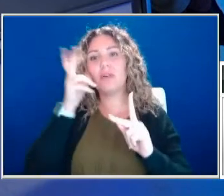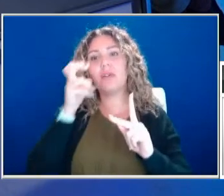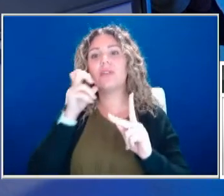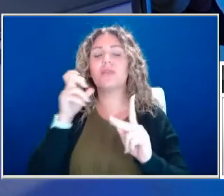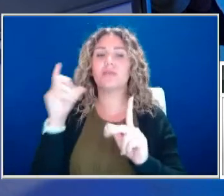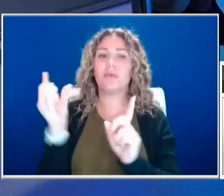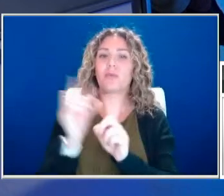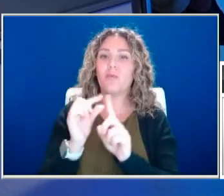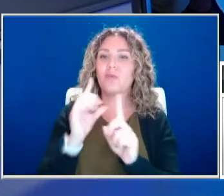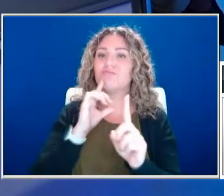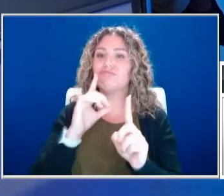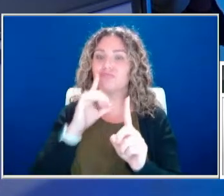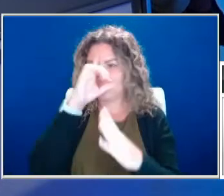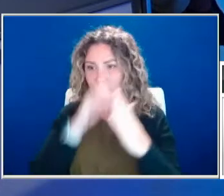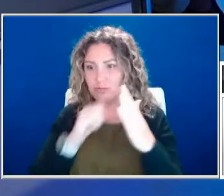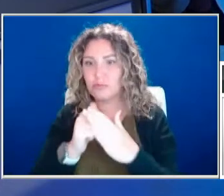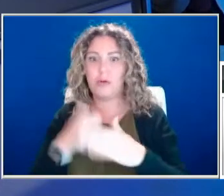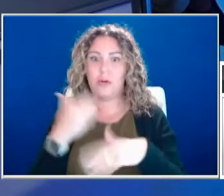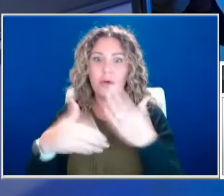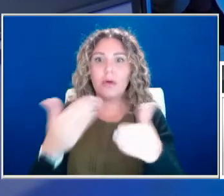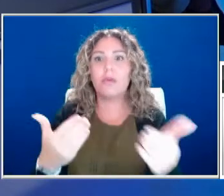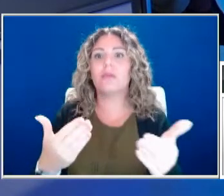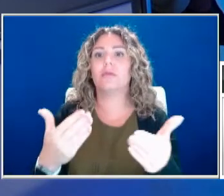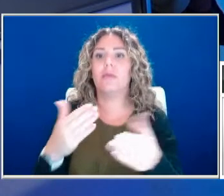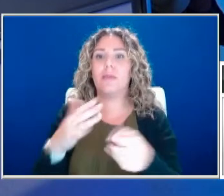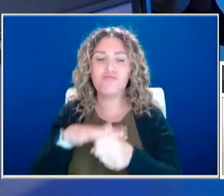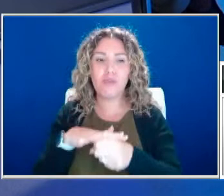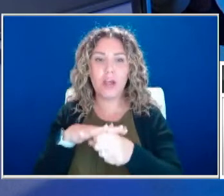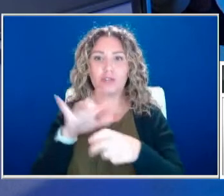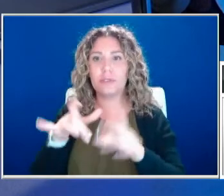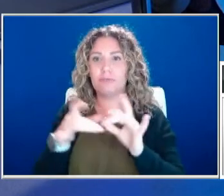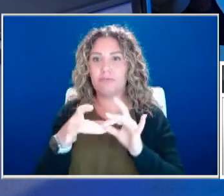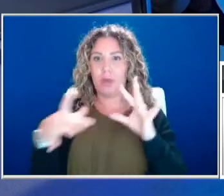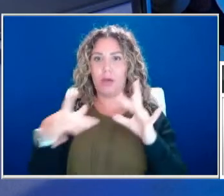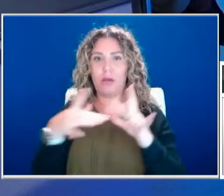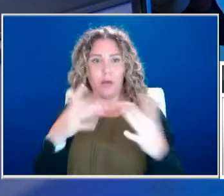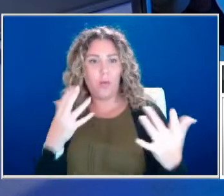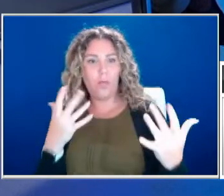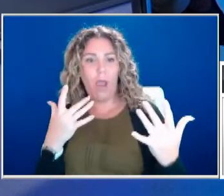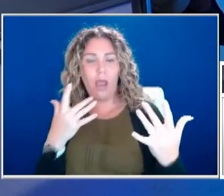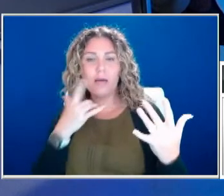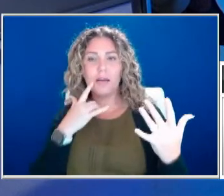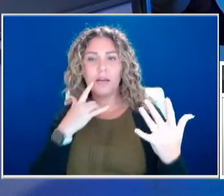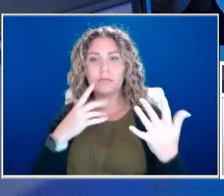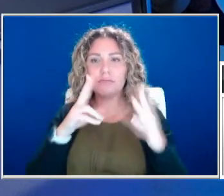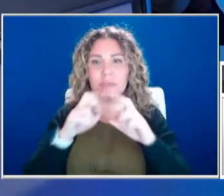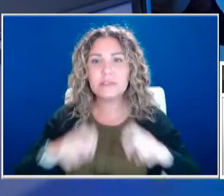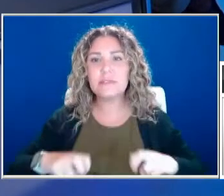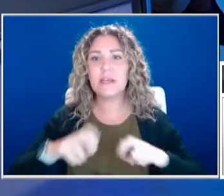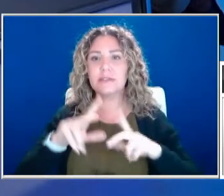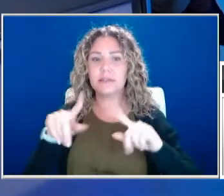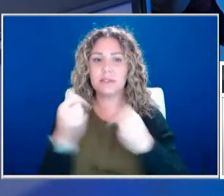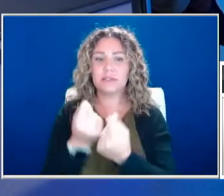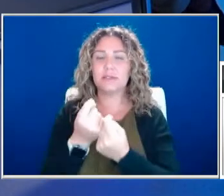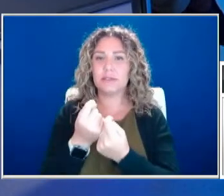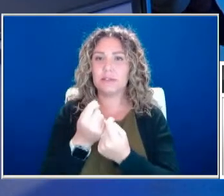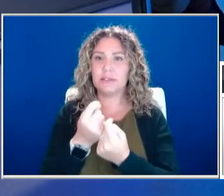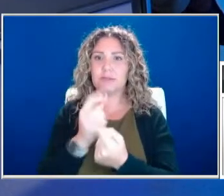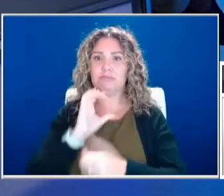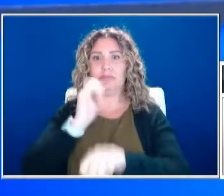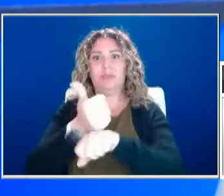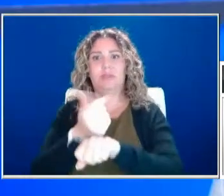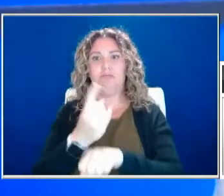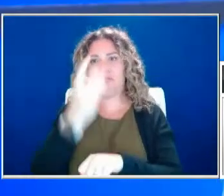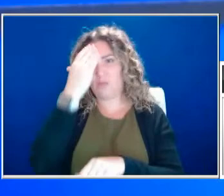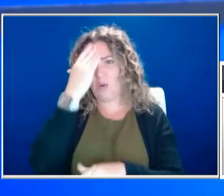fast, relieve that pressure immediately. Why were you able to wait and assess and make sure that the team was assembled and you knew exactly what you were going to do? Yeah, so that's